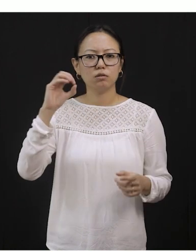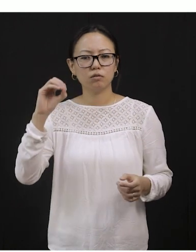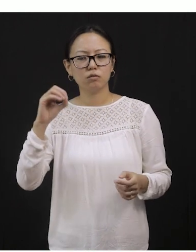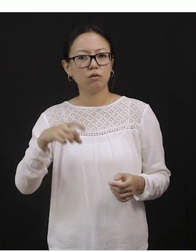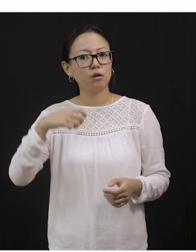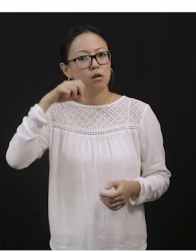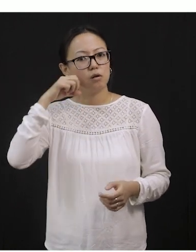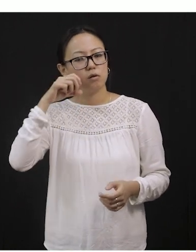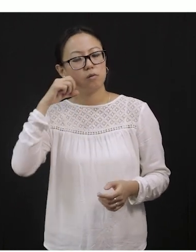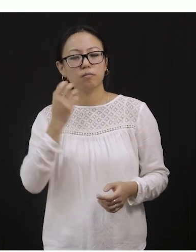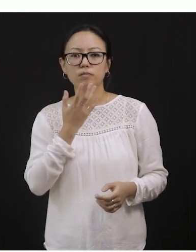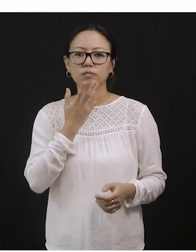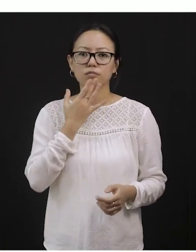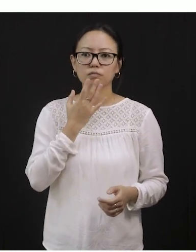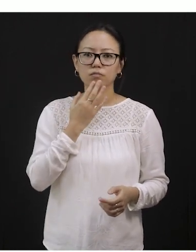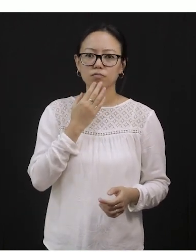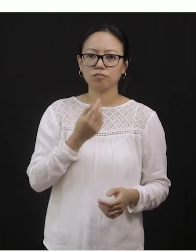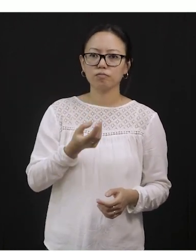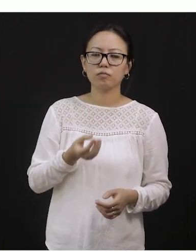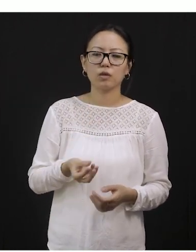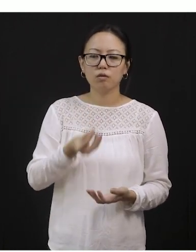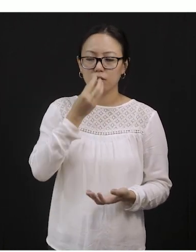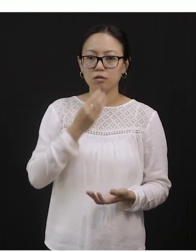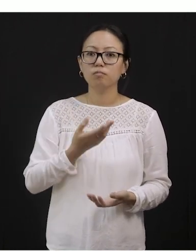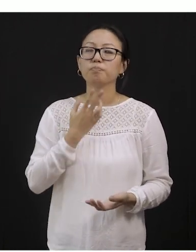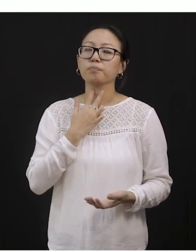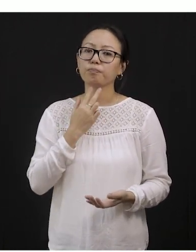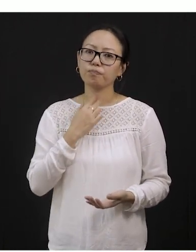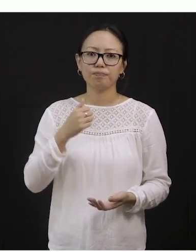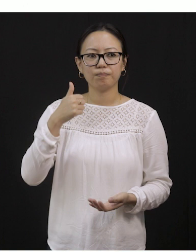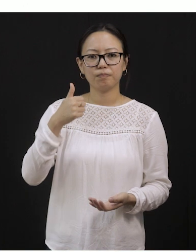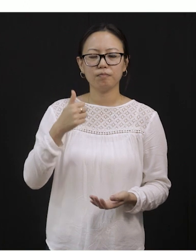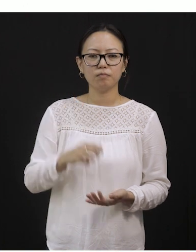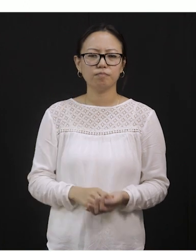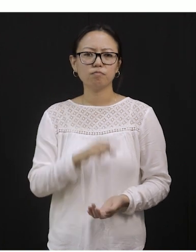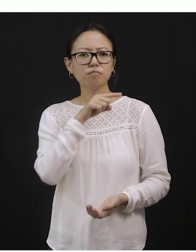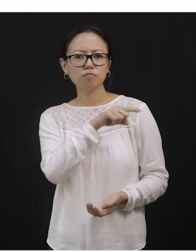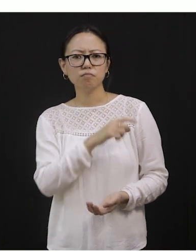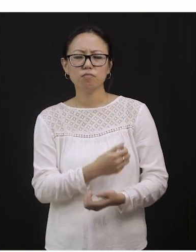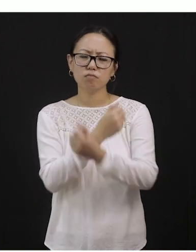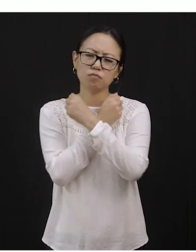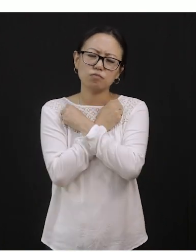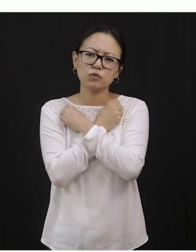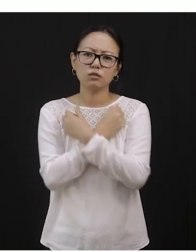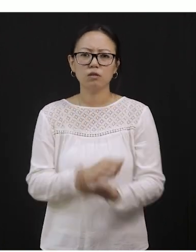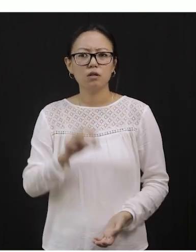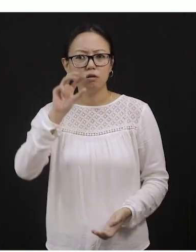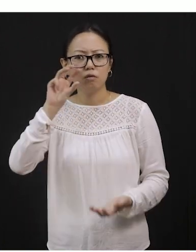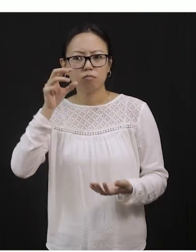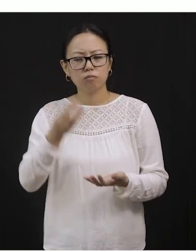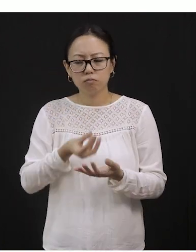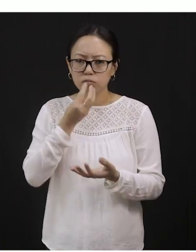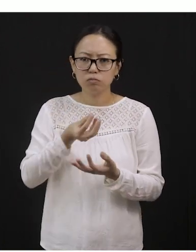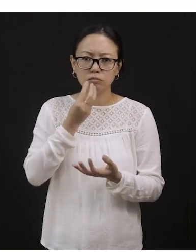very sweet to eat. All right. So, Chota Pim loves to eat lattu, and this is the reason why he used to